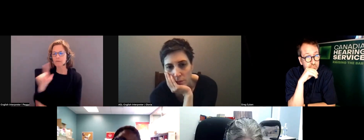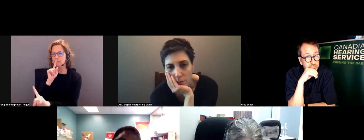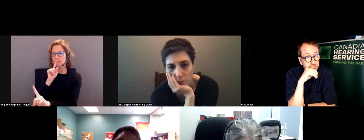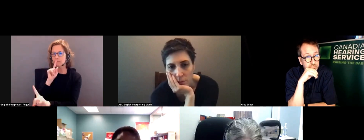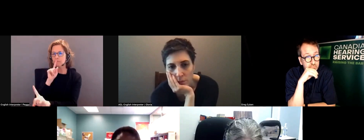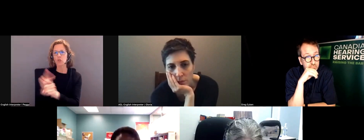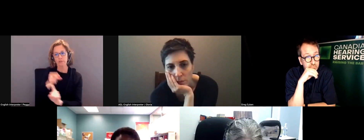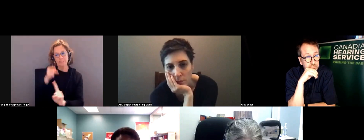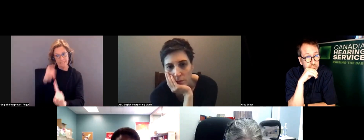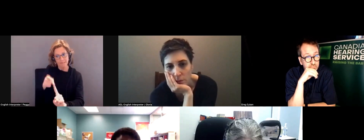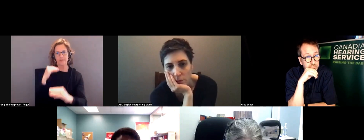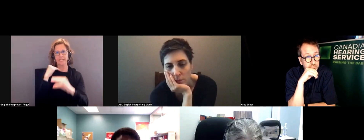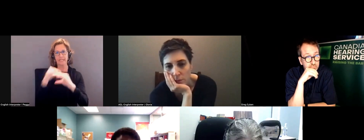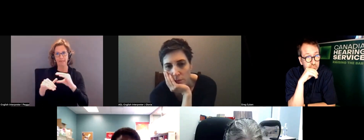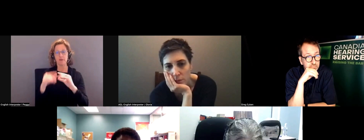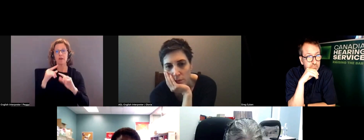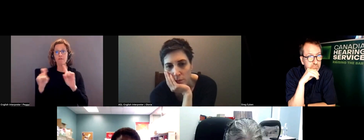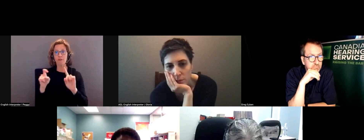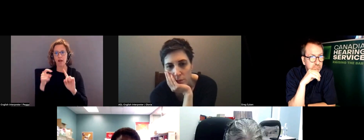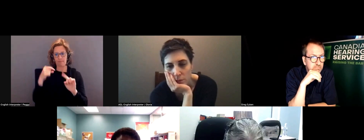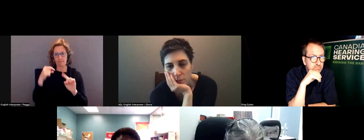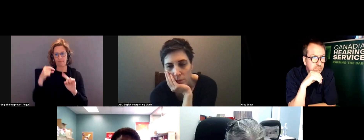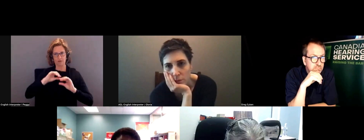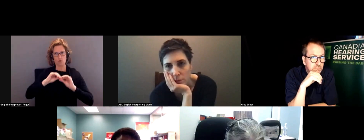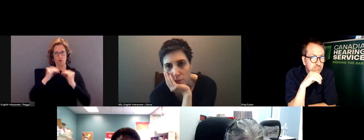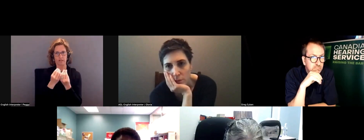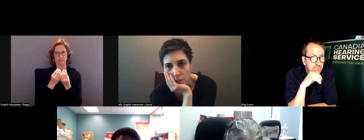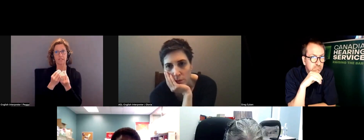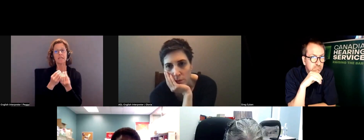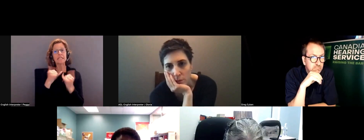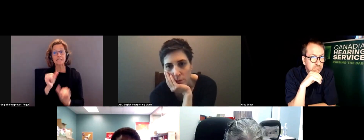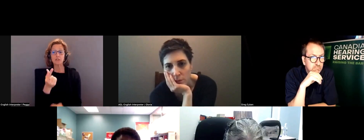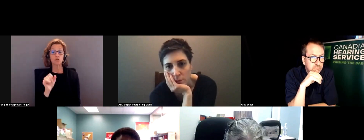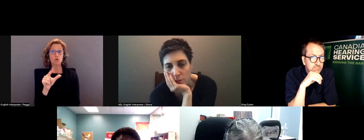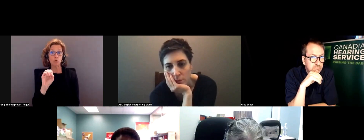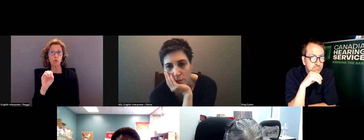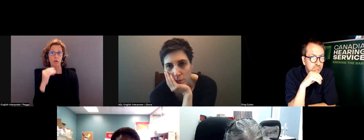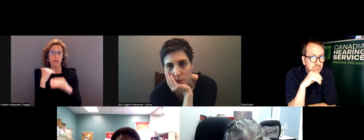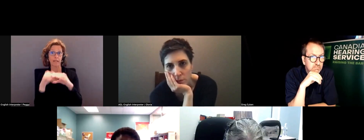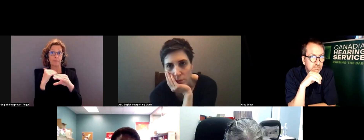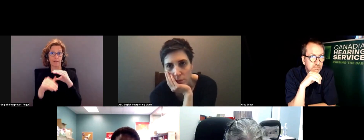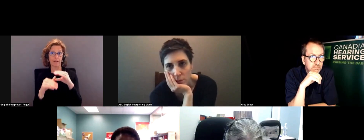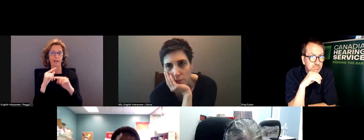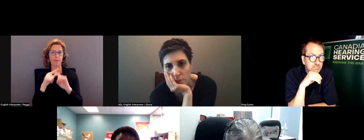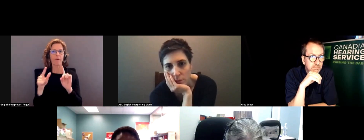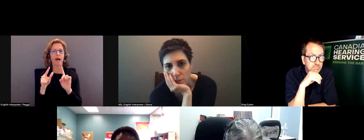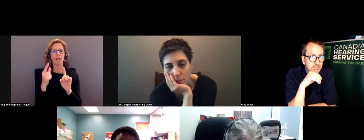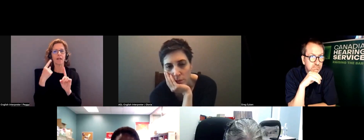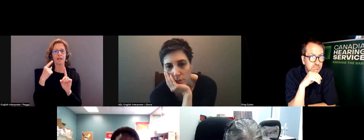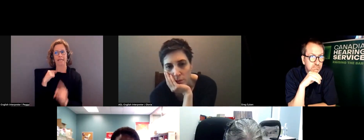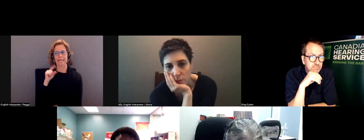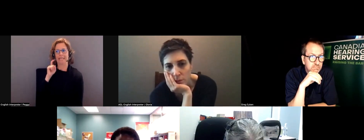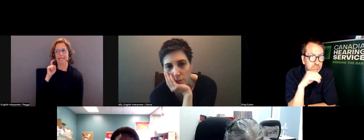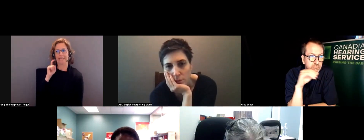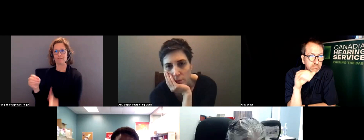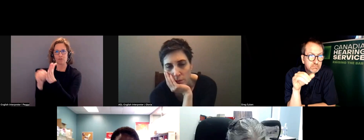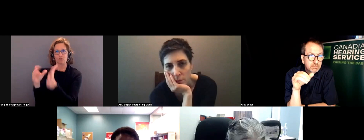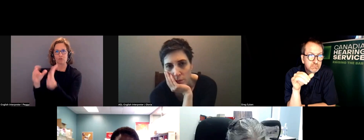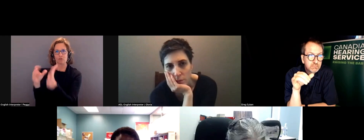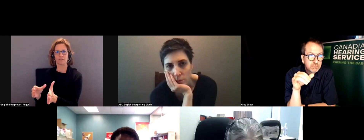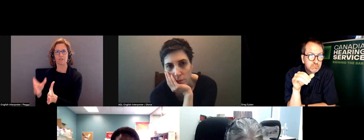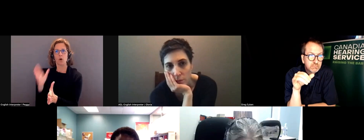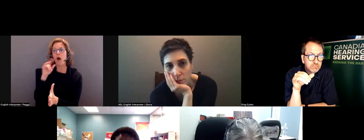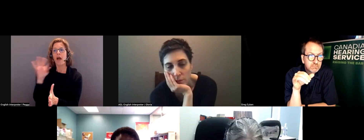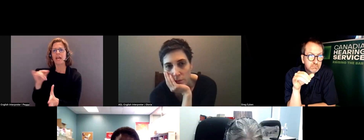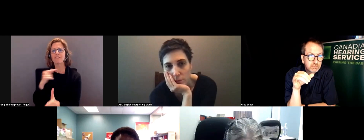using email issued by the organization. It's still a Google account, but it's easier for the organization to reset their passwords